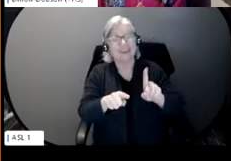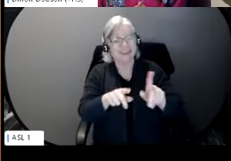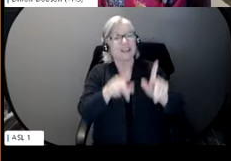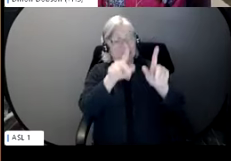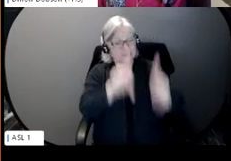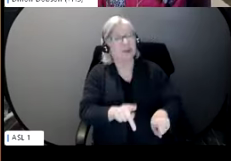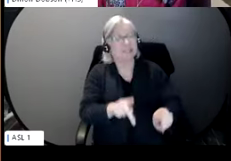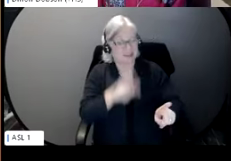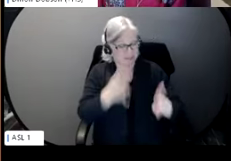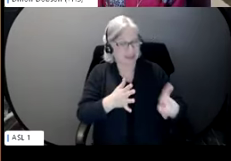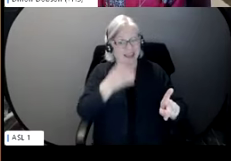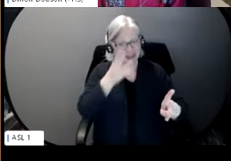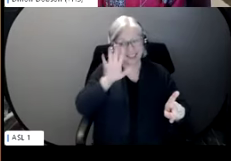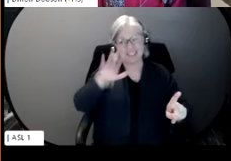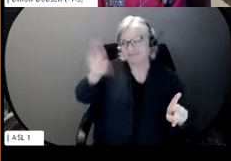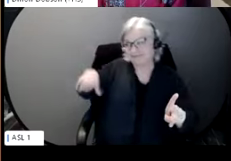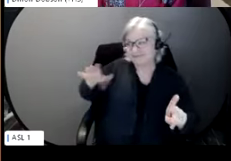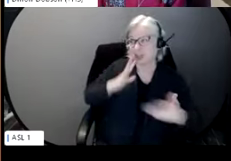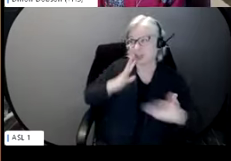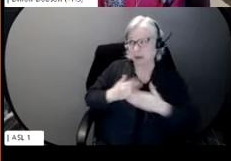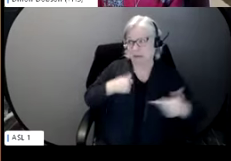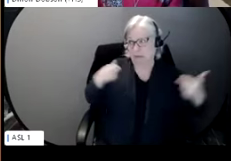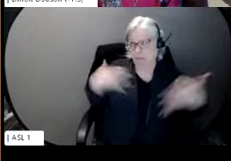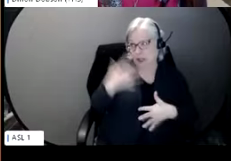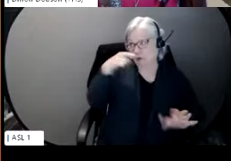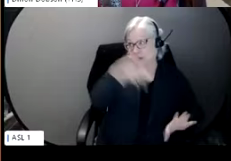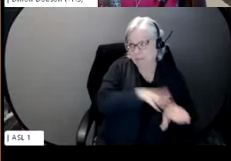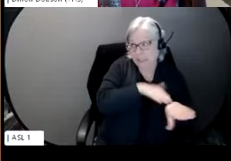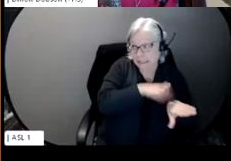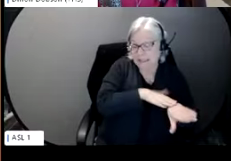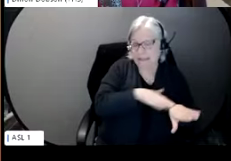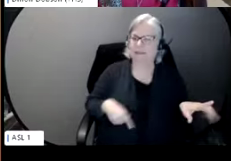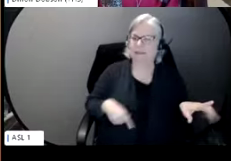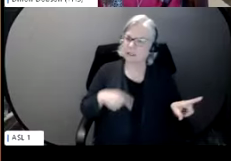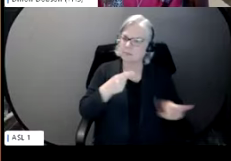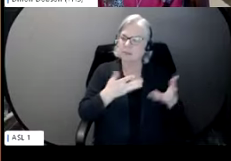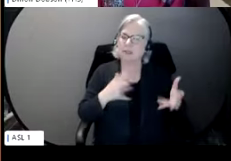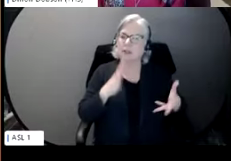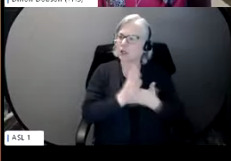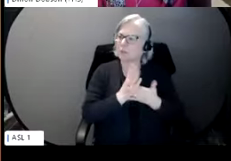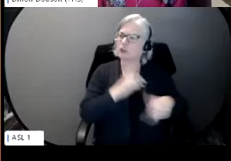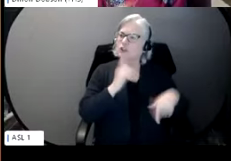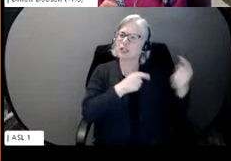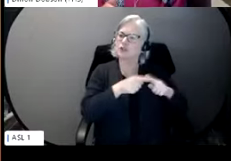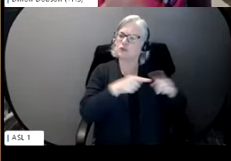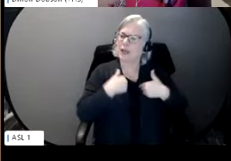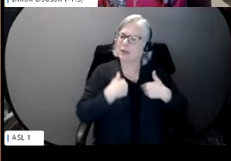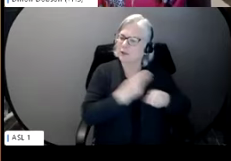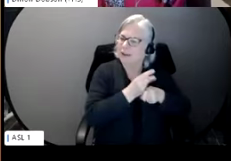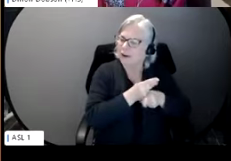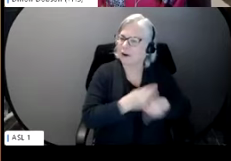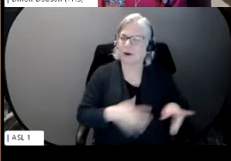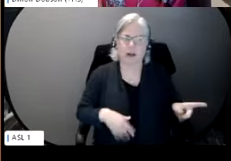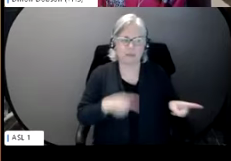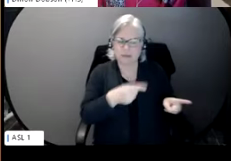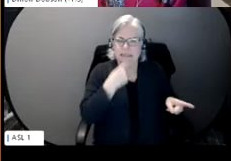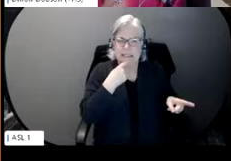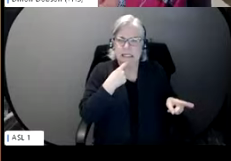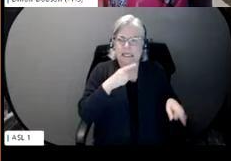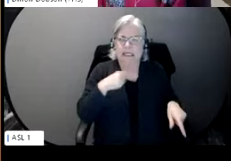about any fears that they have for their pet. They might talk about changes in their animal care. They might talk about barriers to being able to access